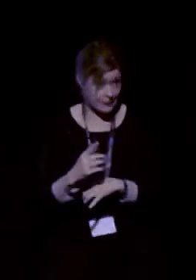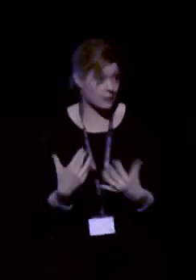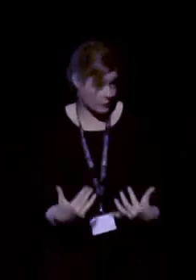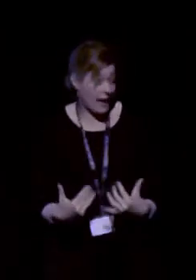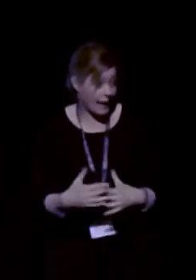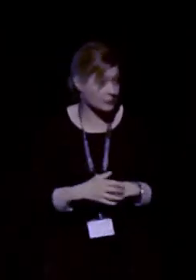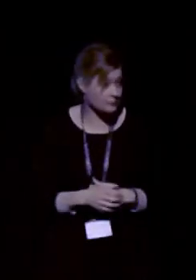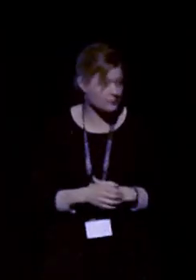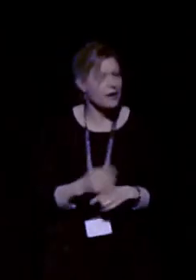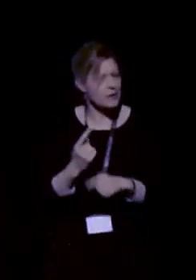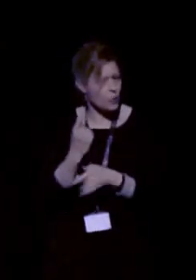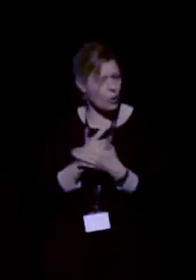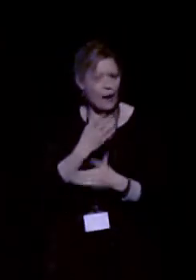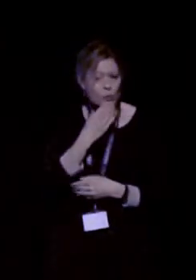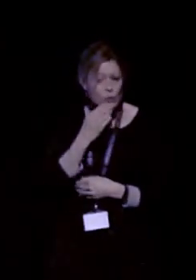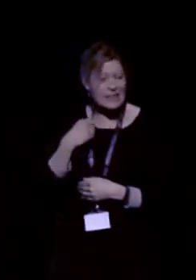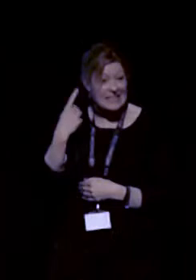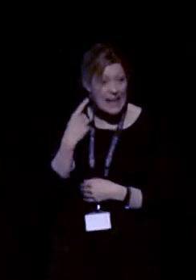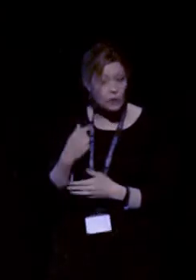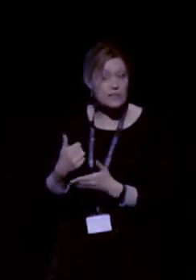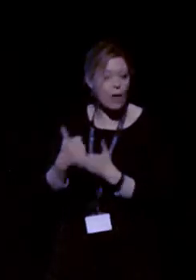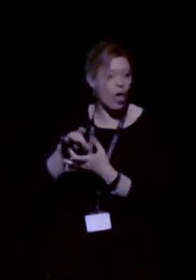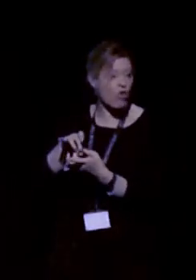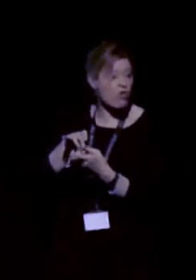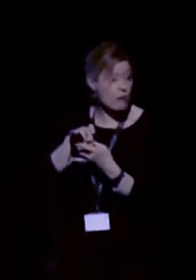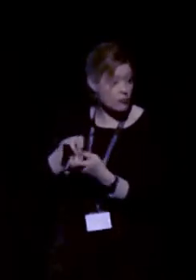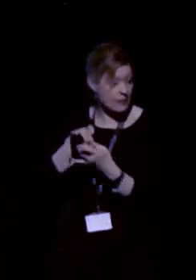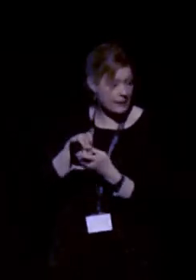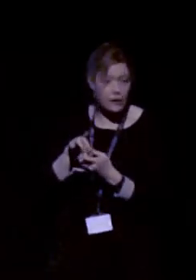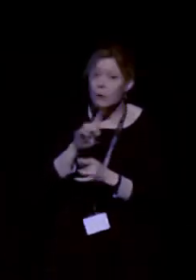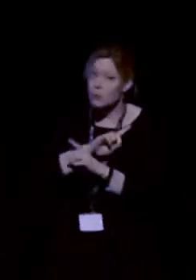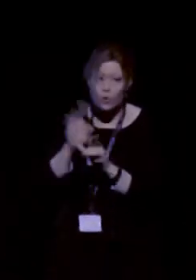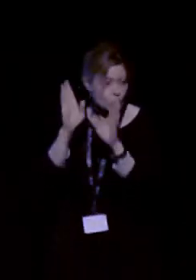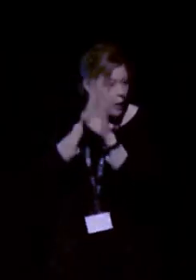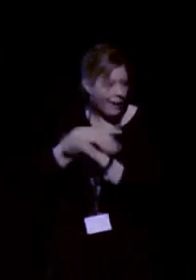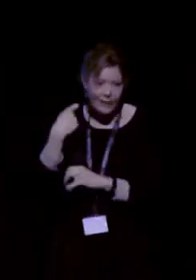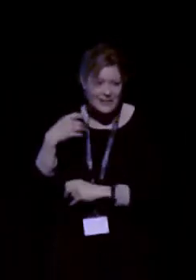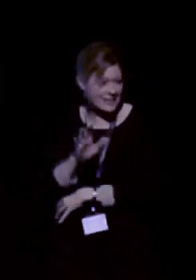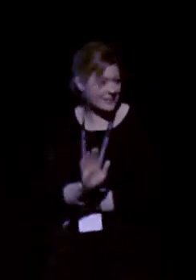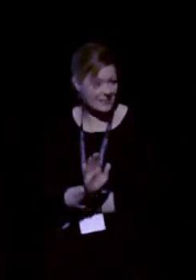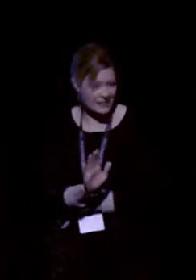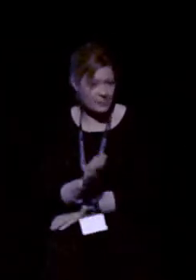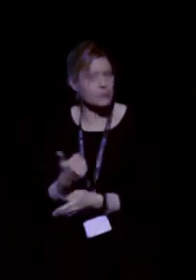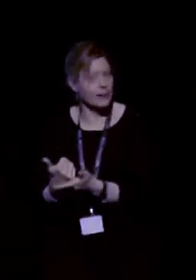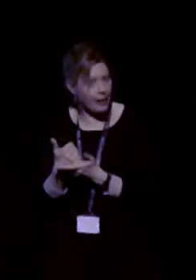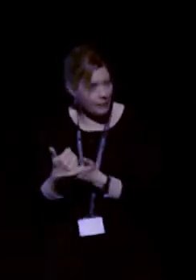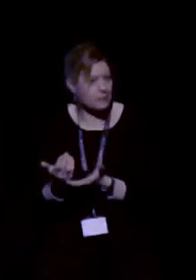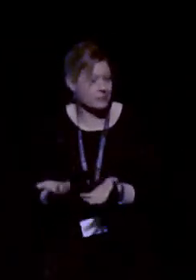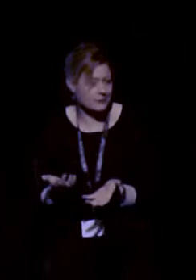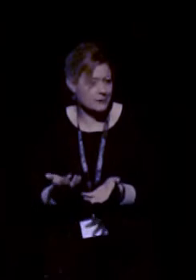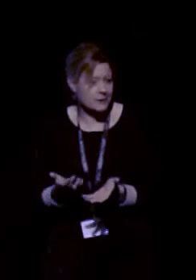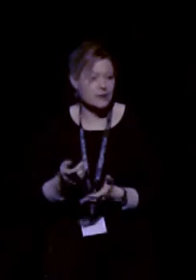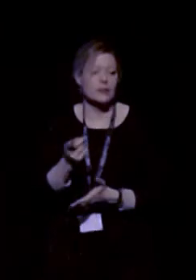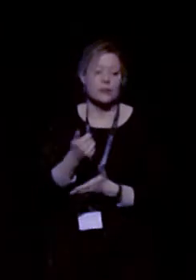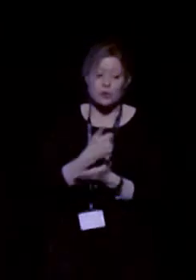use of sounds as a therapy for tinnitus, but not to try to mask the tinnitus. And usually people who